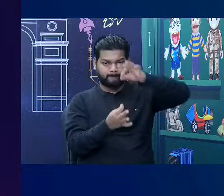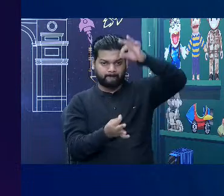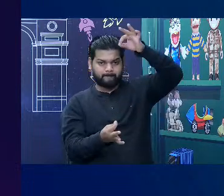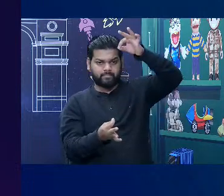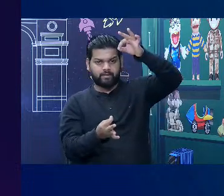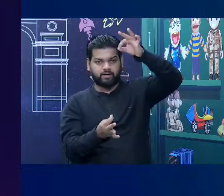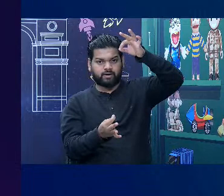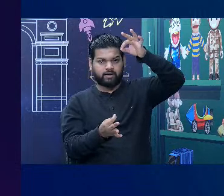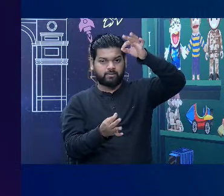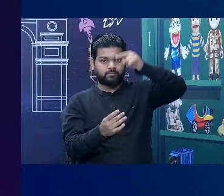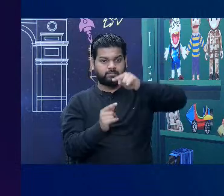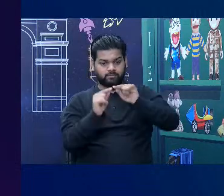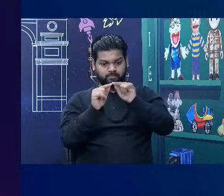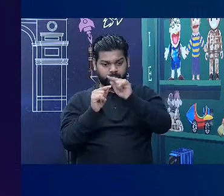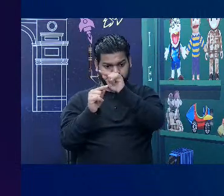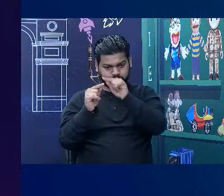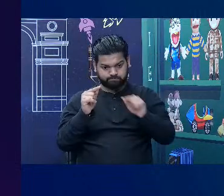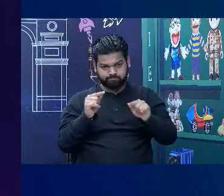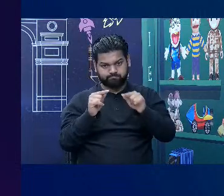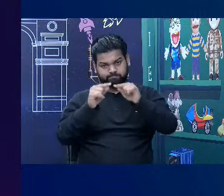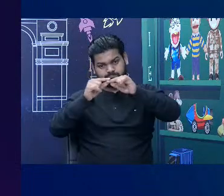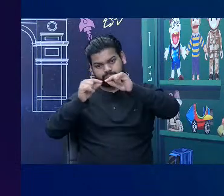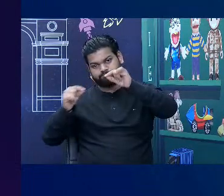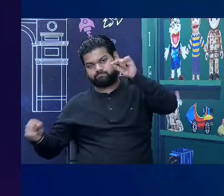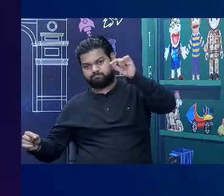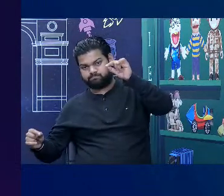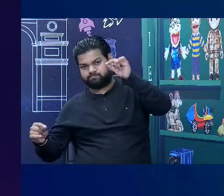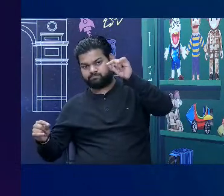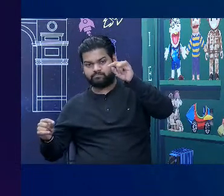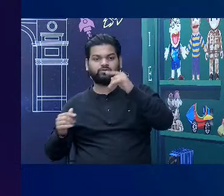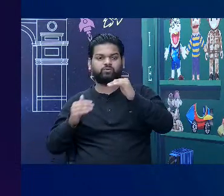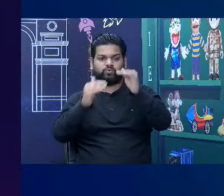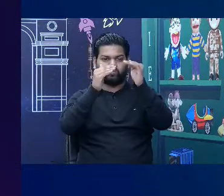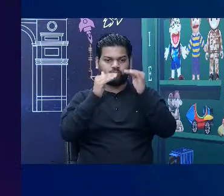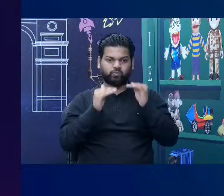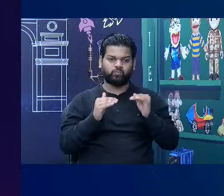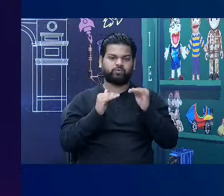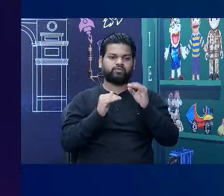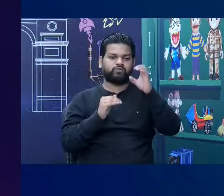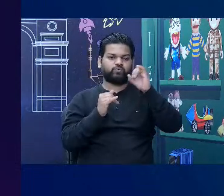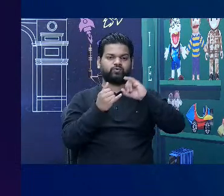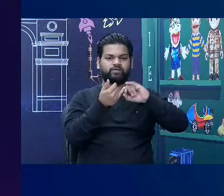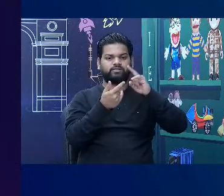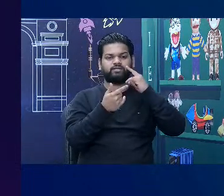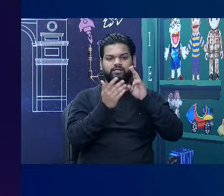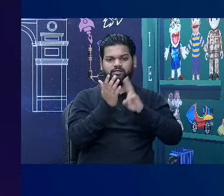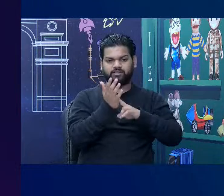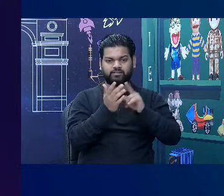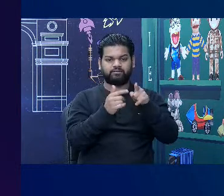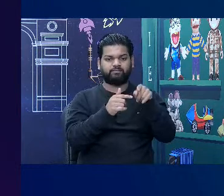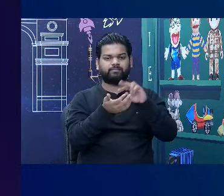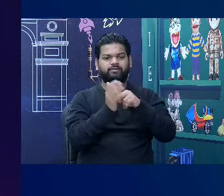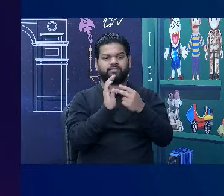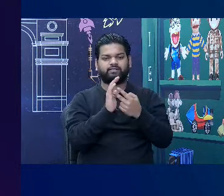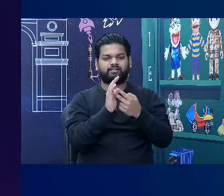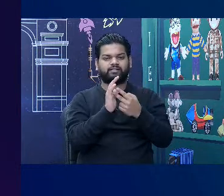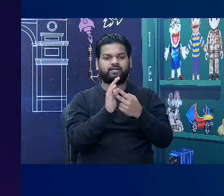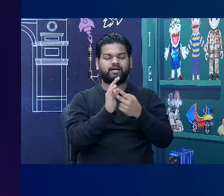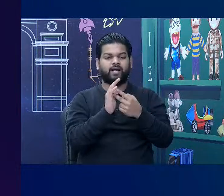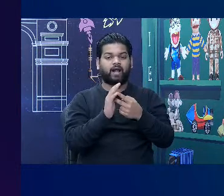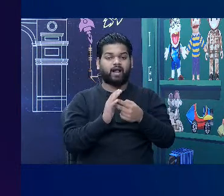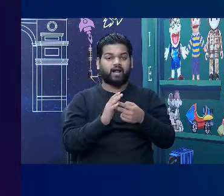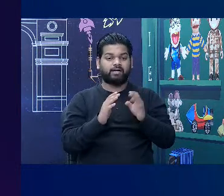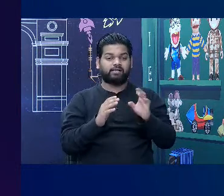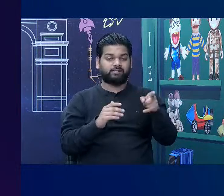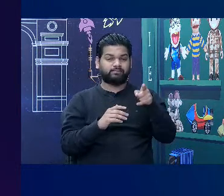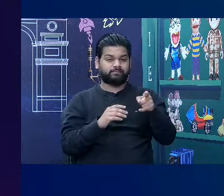upon hypotenuse, and tangent of angle A is equal to perpendicular upon base, right. Now let